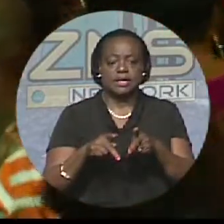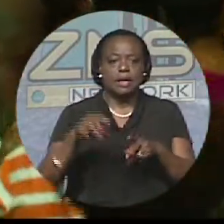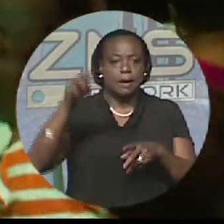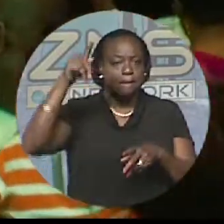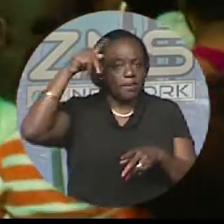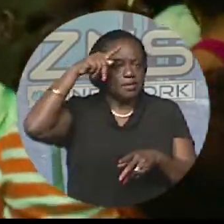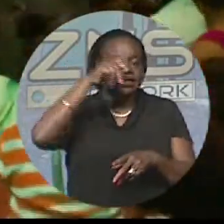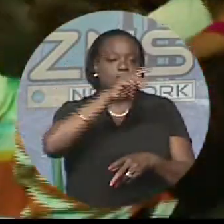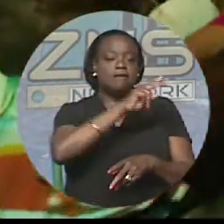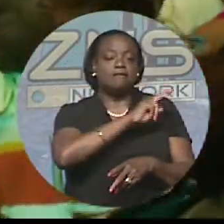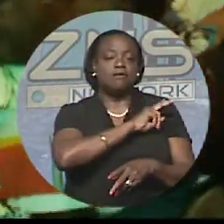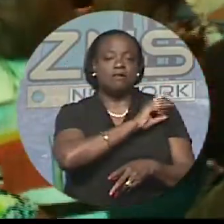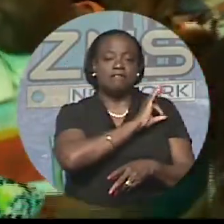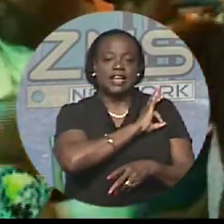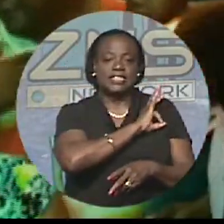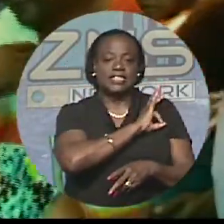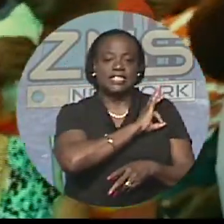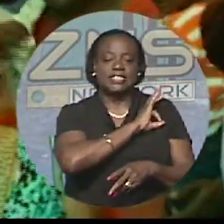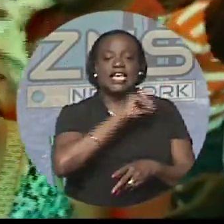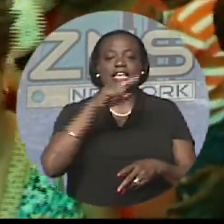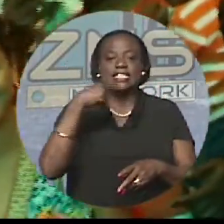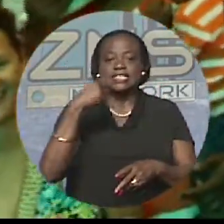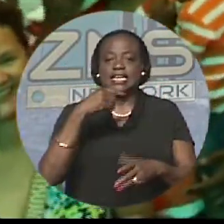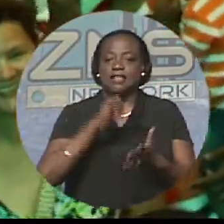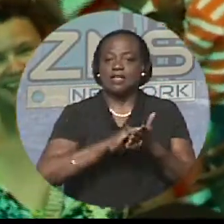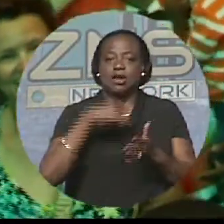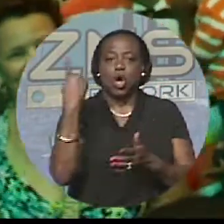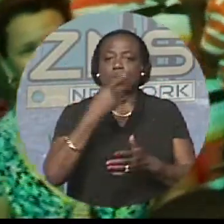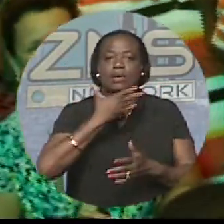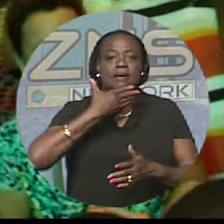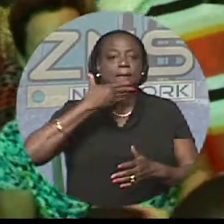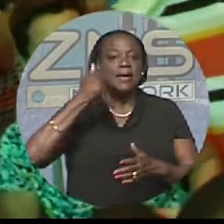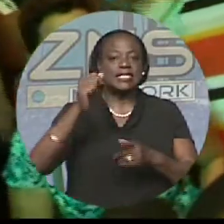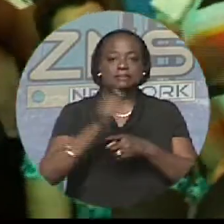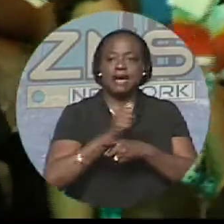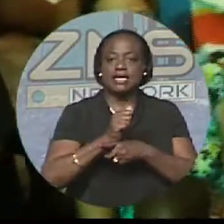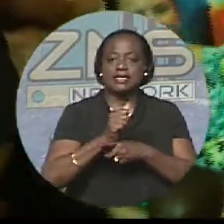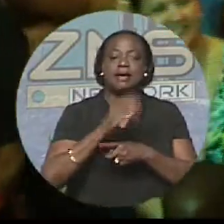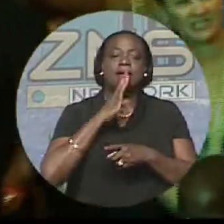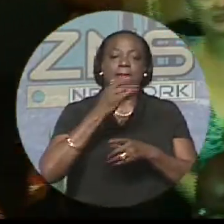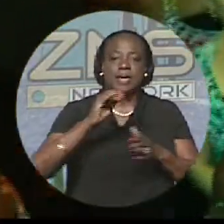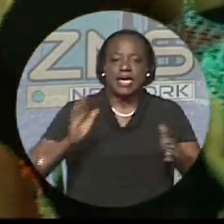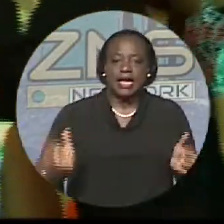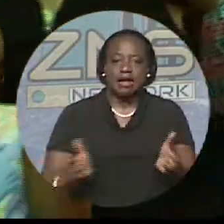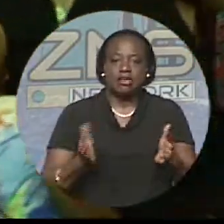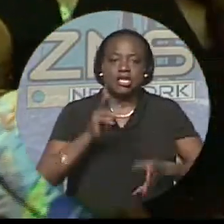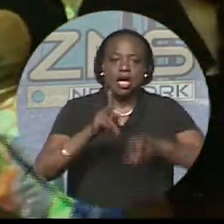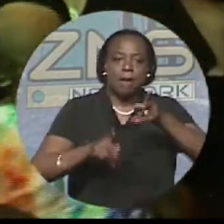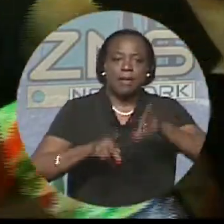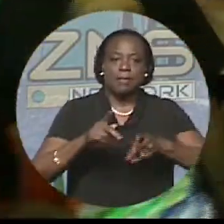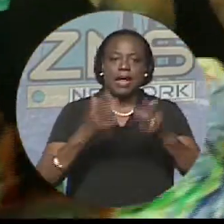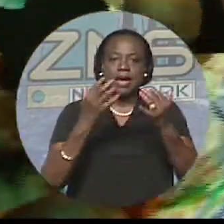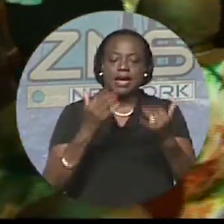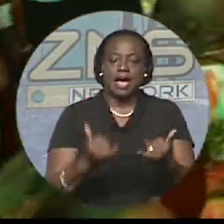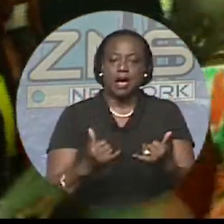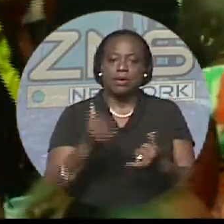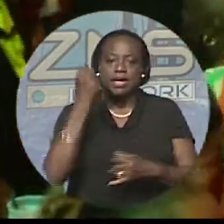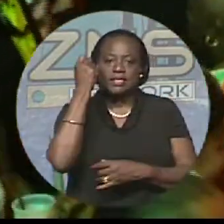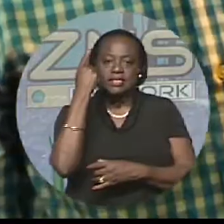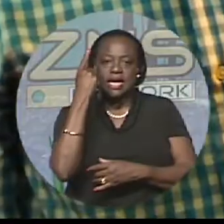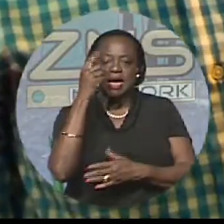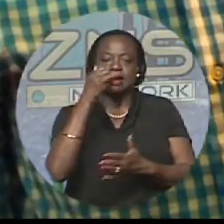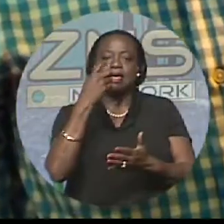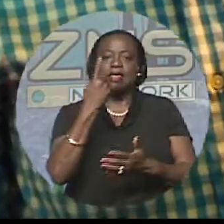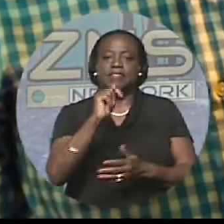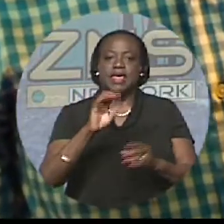Percy Bowler Francis, stressed that only best practices are being encouraged. People are now going to understand the importance of doing